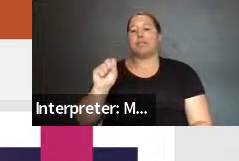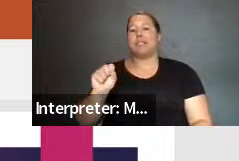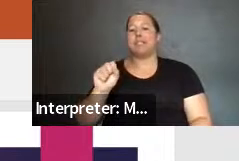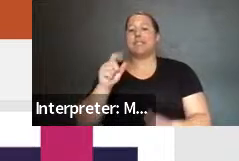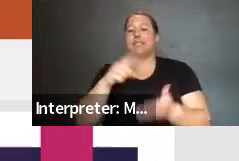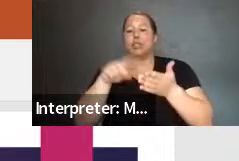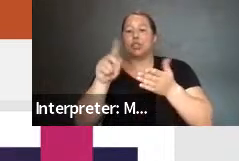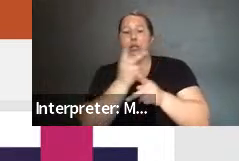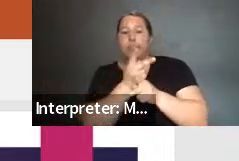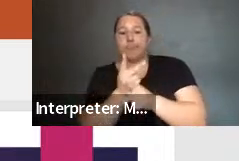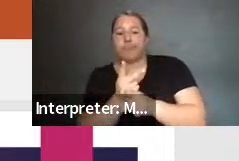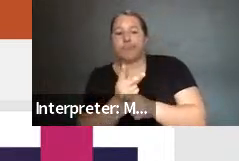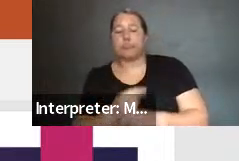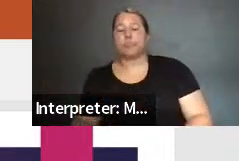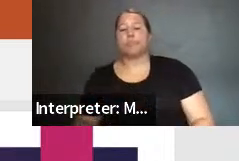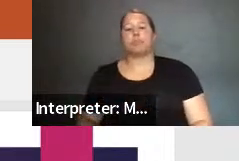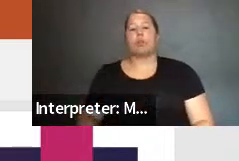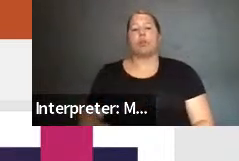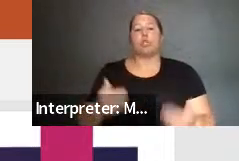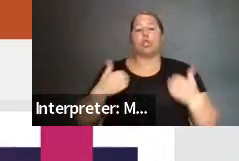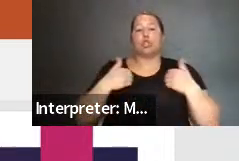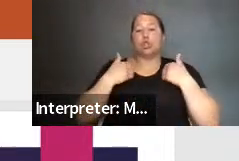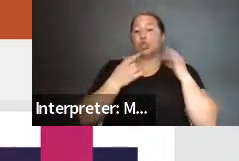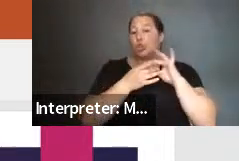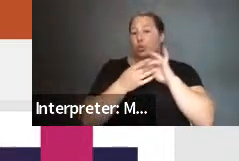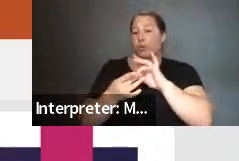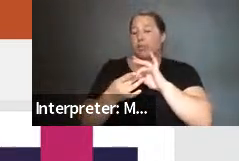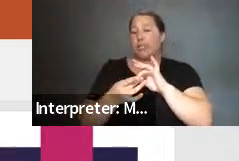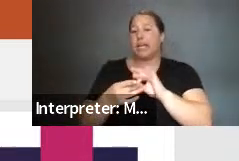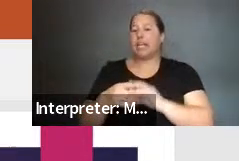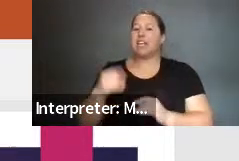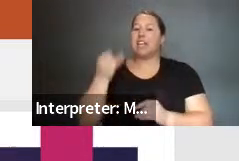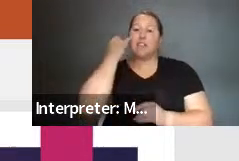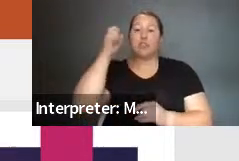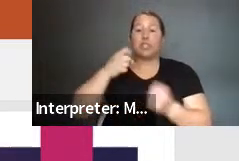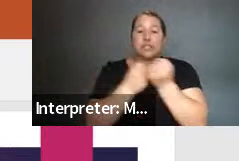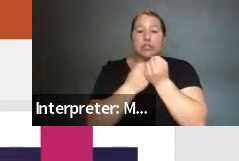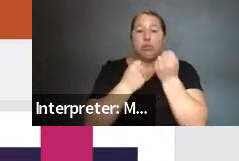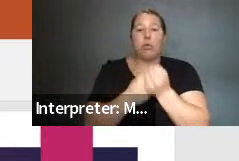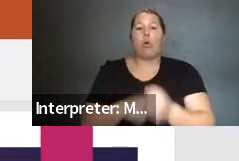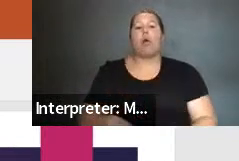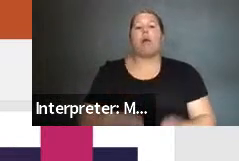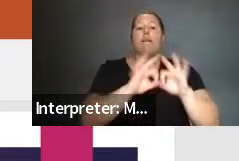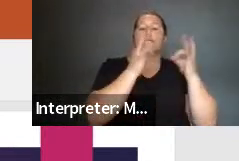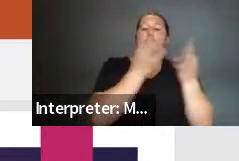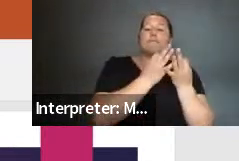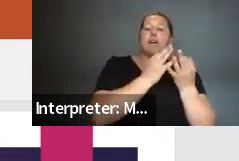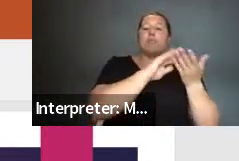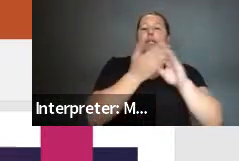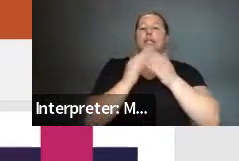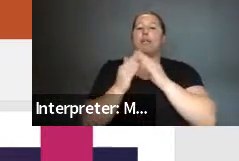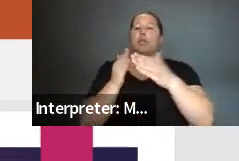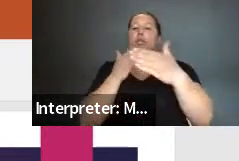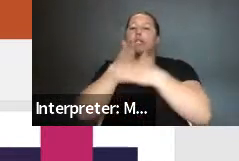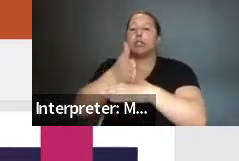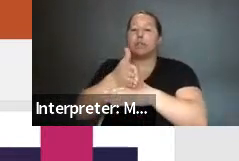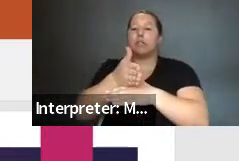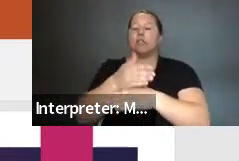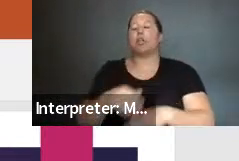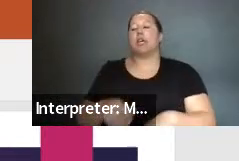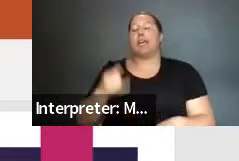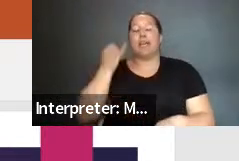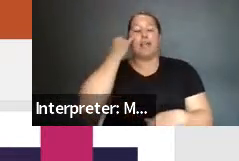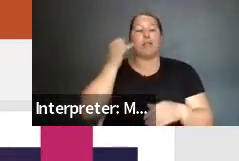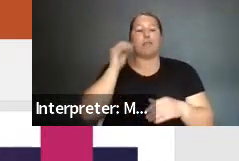incidents where a youth could be engaged in something and need the support, family and neighborhood intervention, neighbors not getting